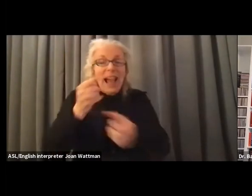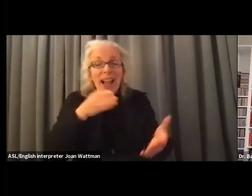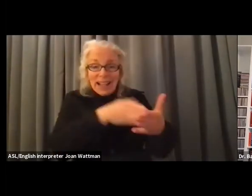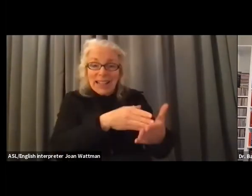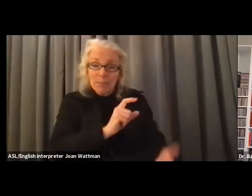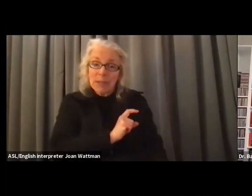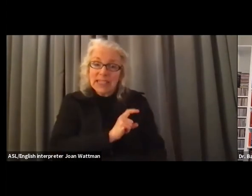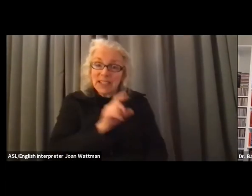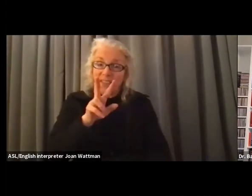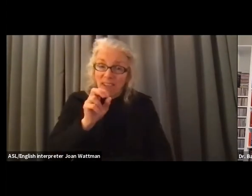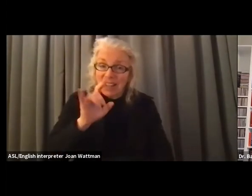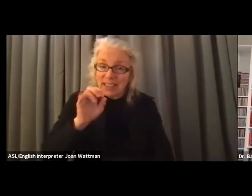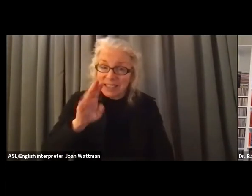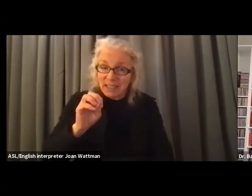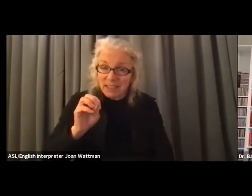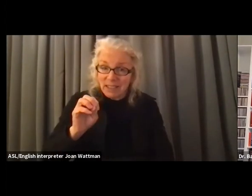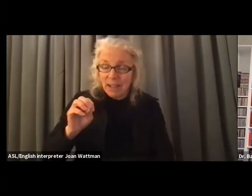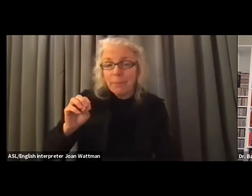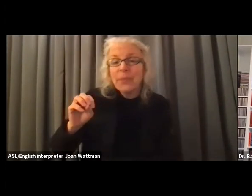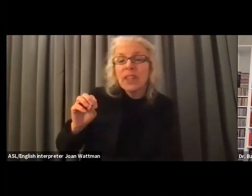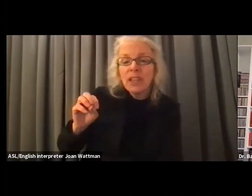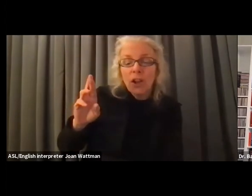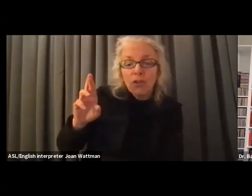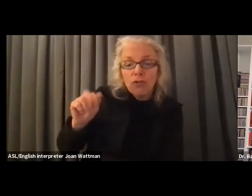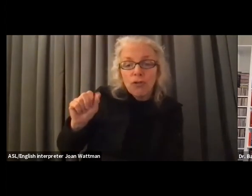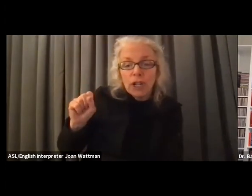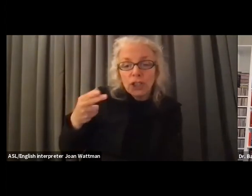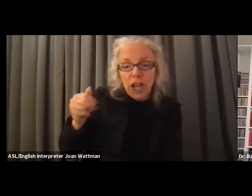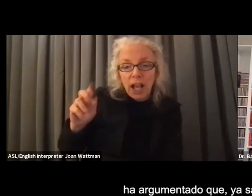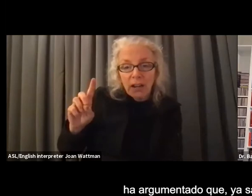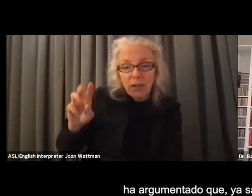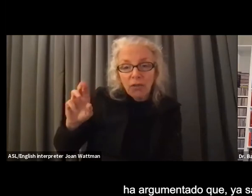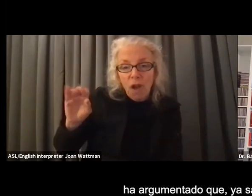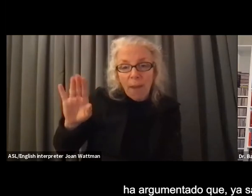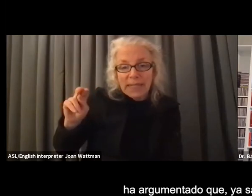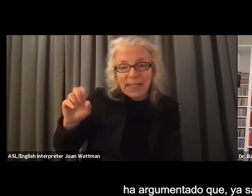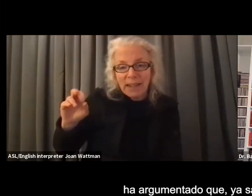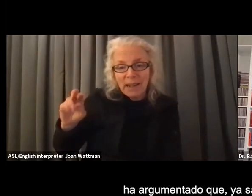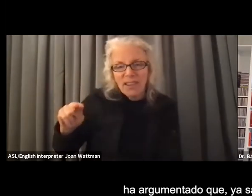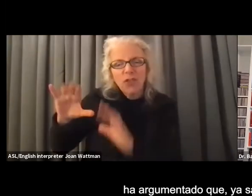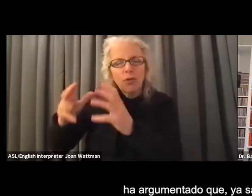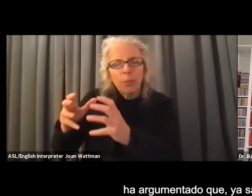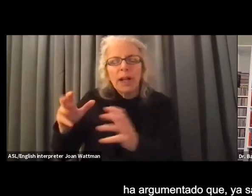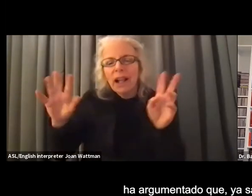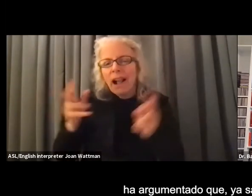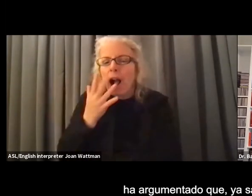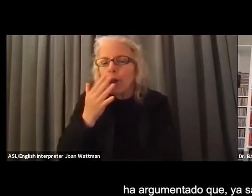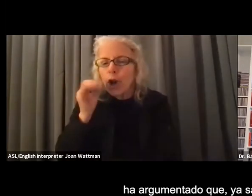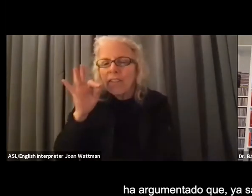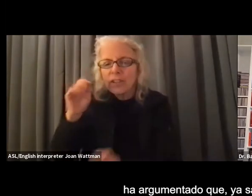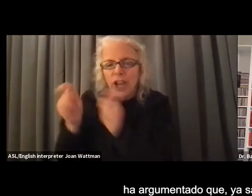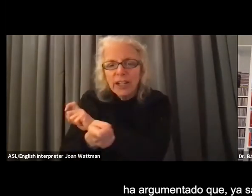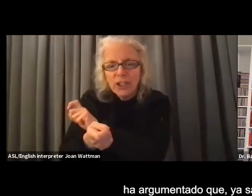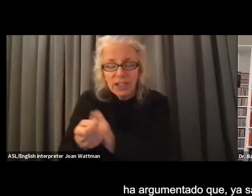violence. Now, Rashad Robinson at Color of Change has argued that, anti-racism is perhaps becoming